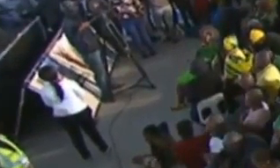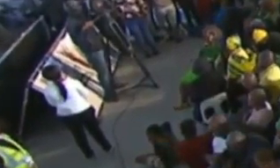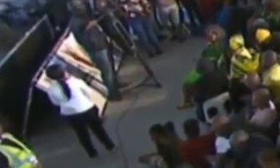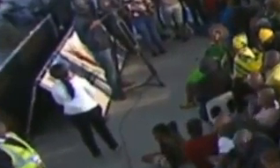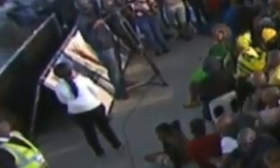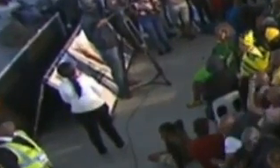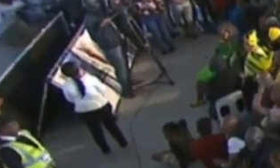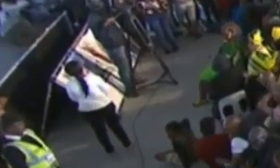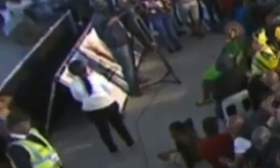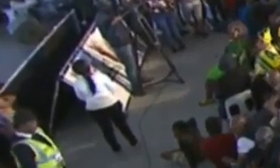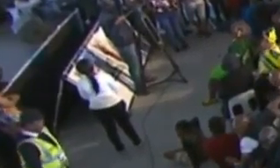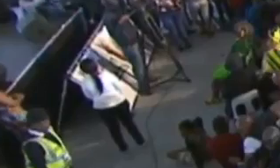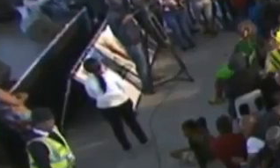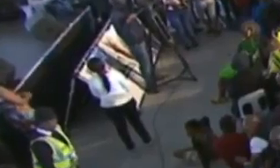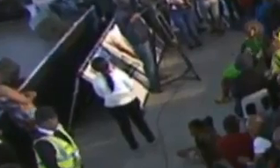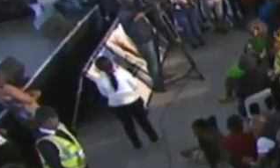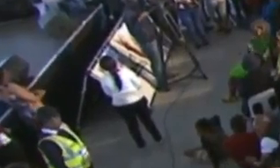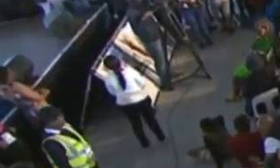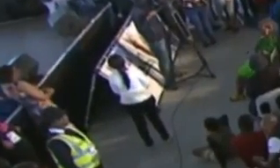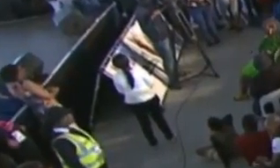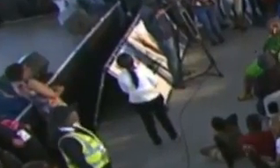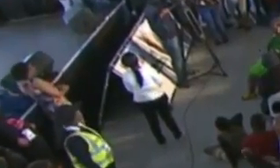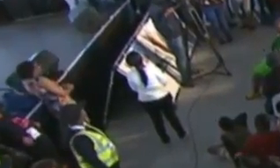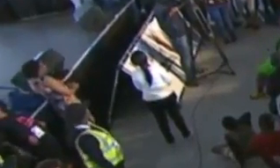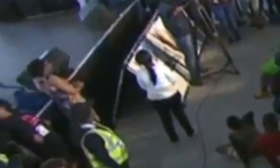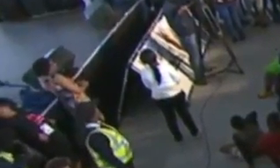Long live Sophie the Brain, long live.